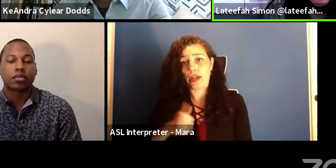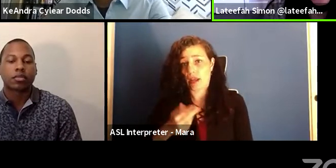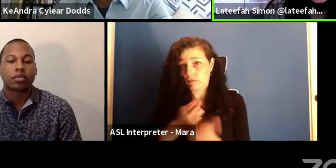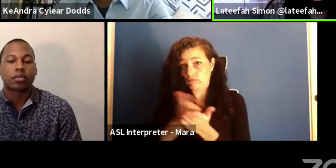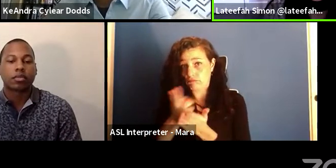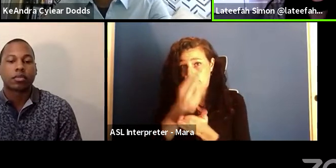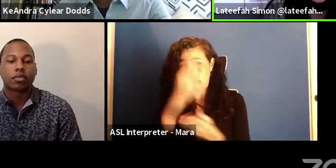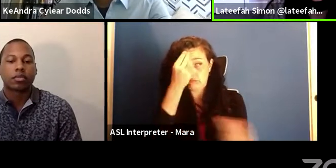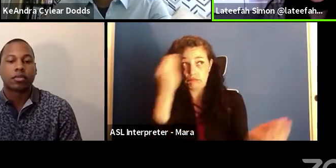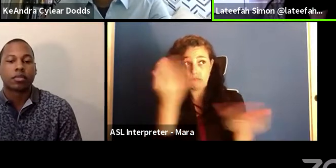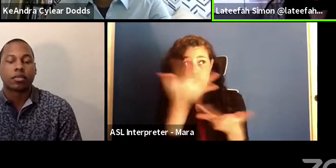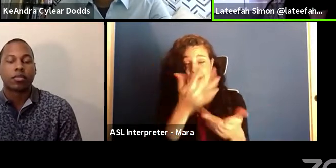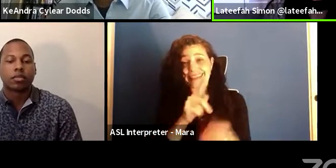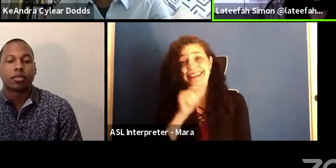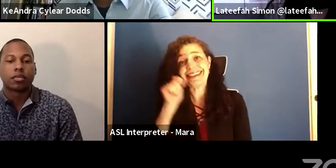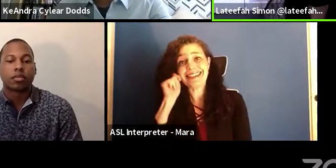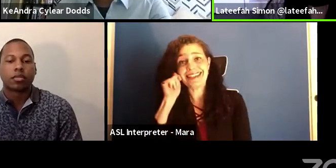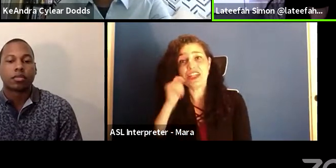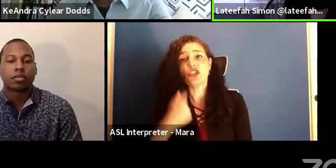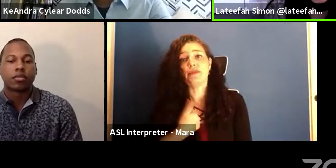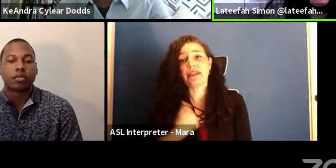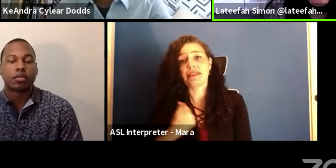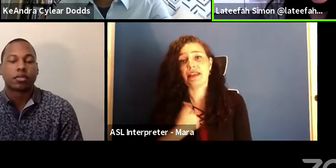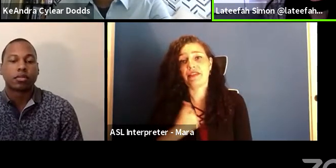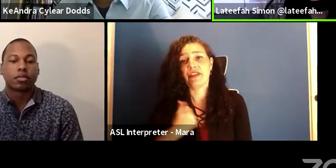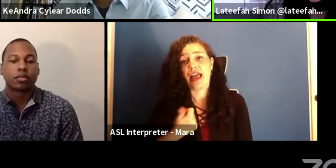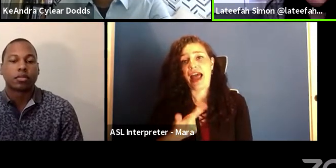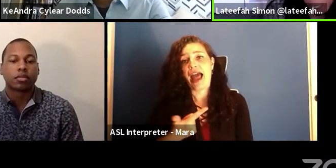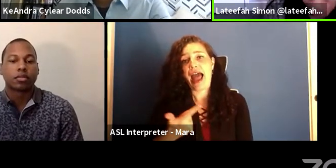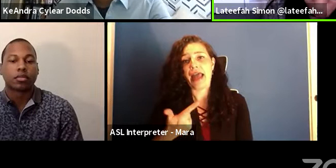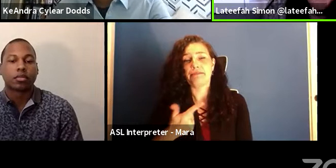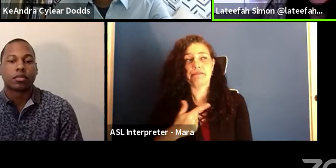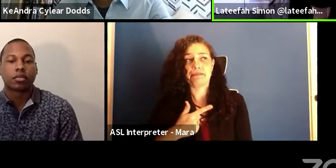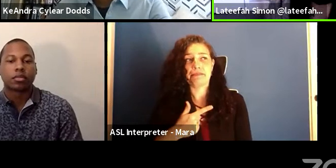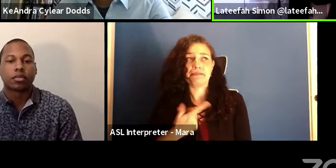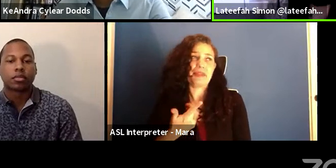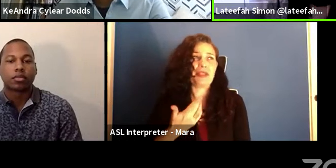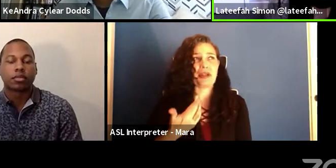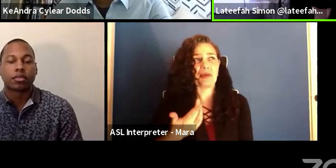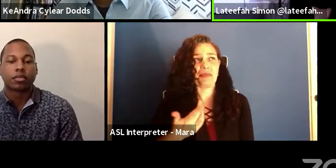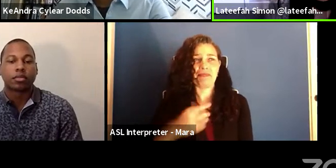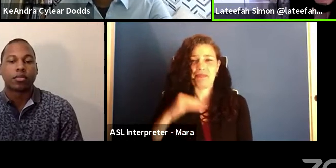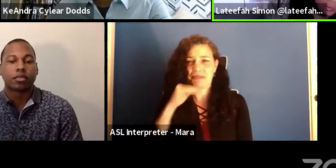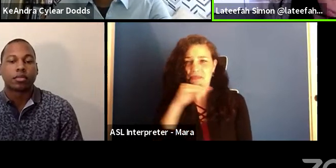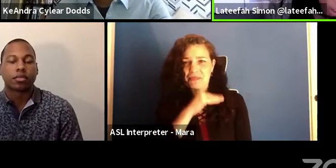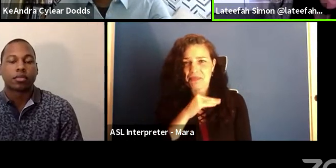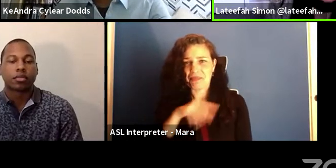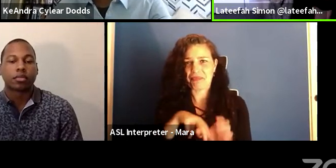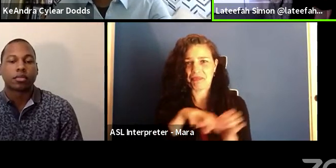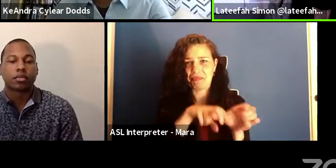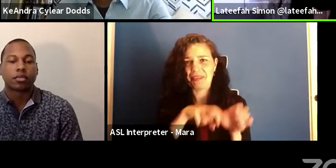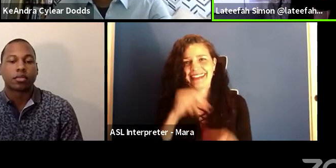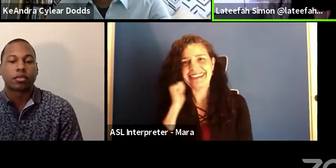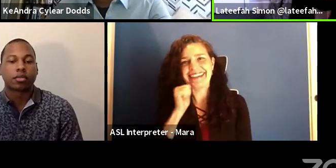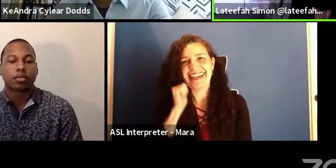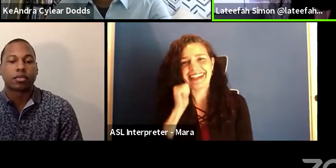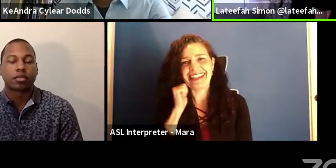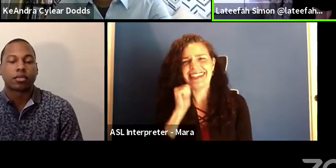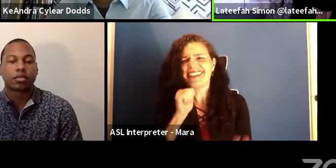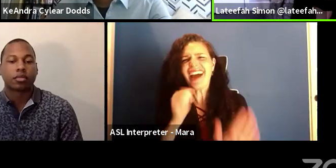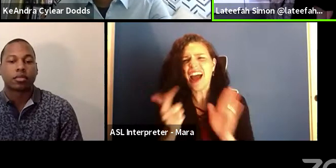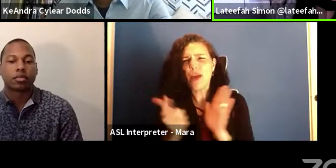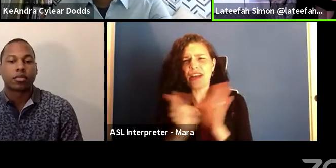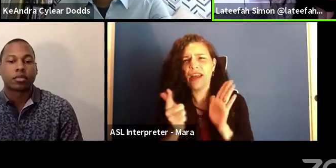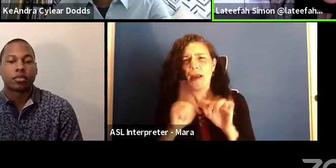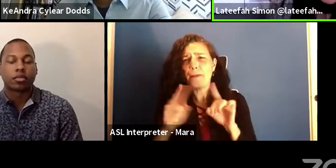teenager, I fare evaded almost daily, not because I wanted to be a criminal, but because I was a young person who had an internship 30